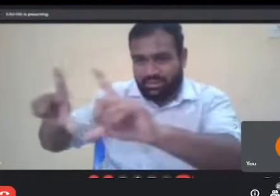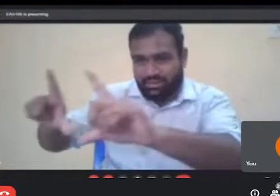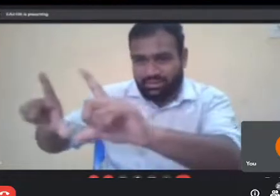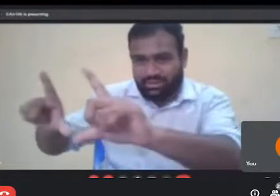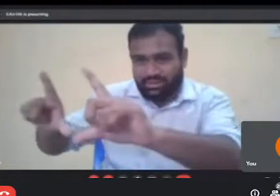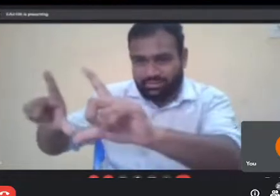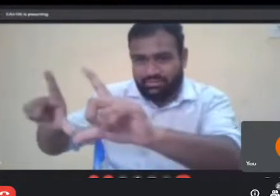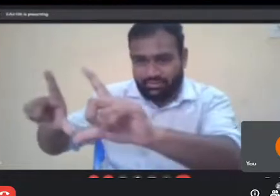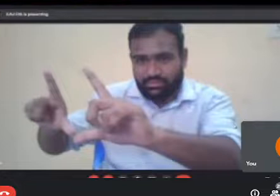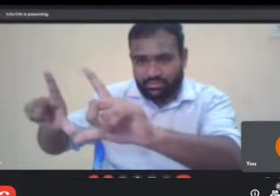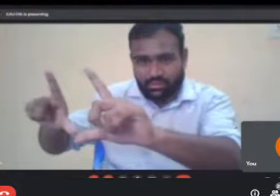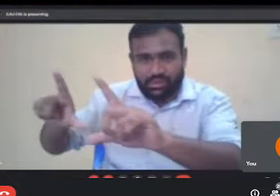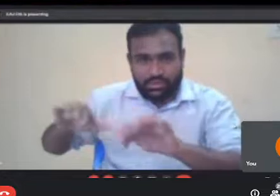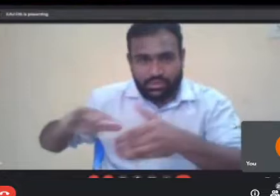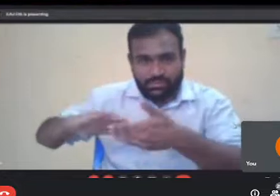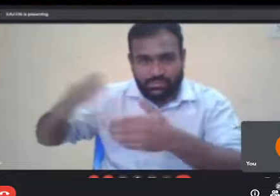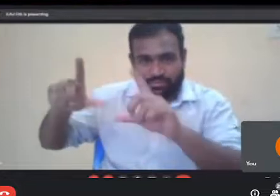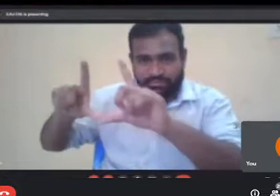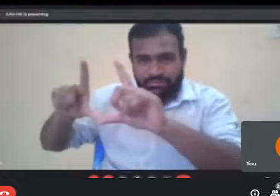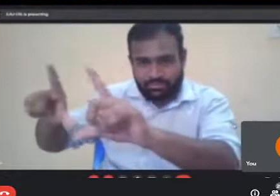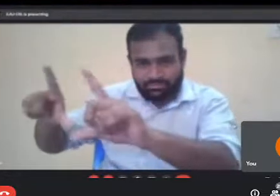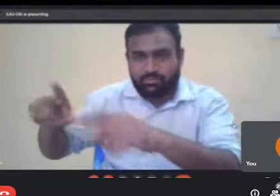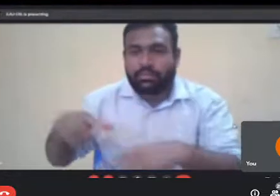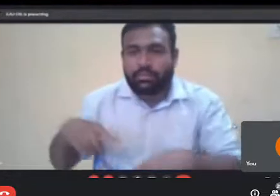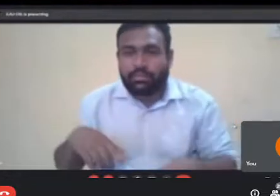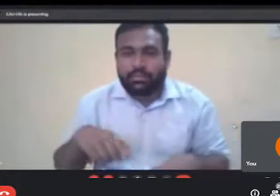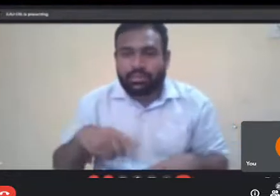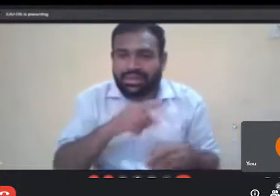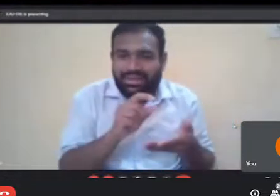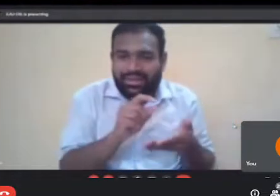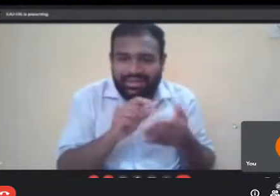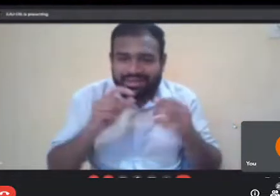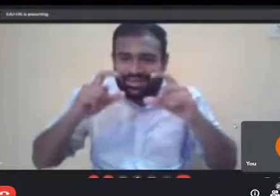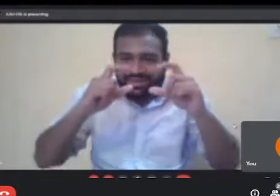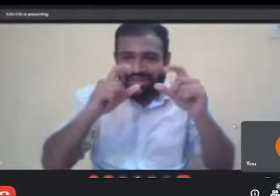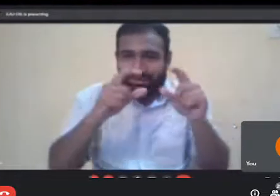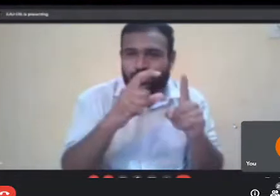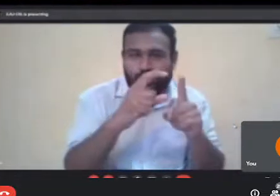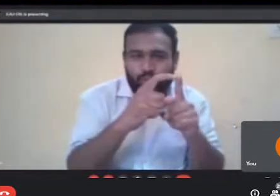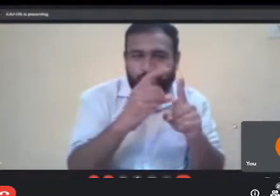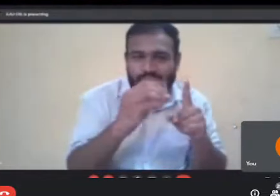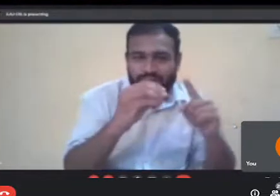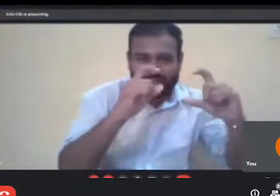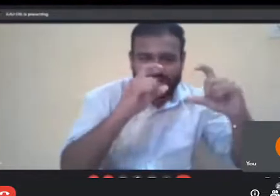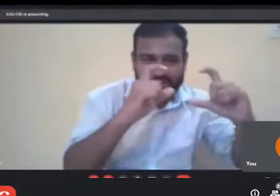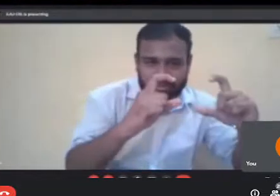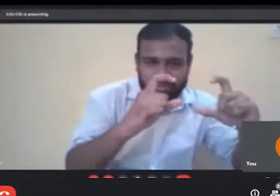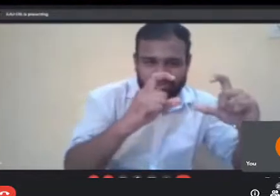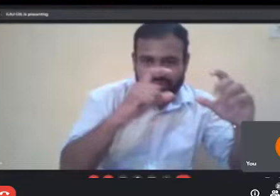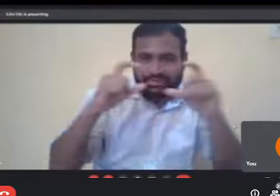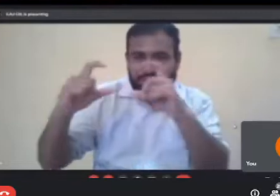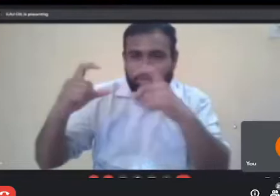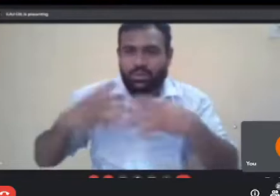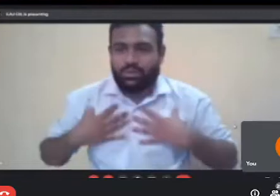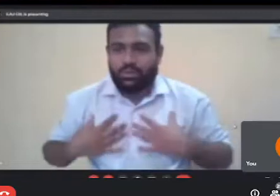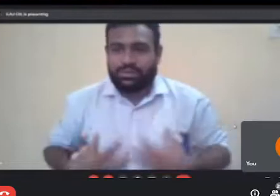So this is an example of the game session. They see a picture on the computer,